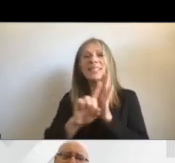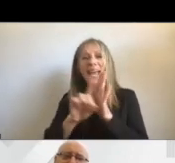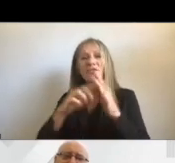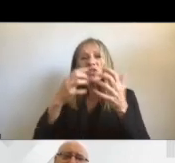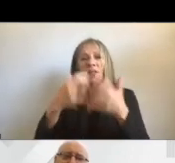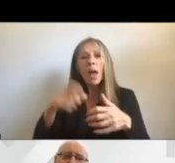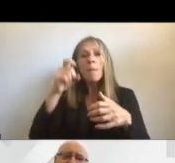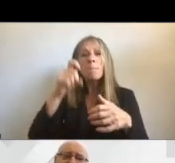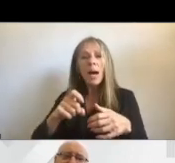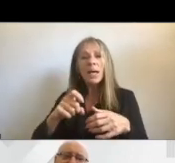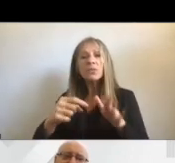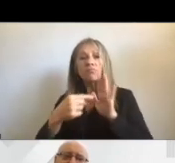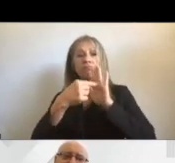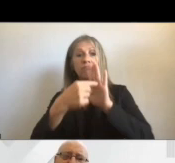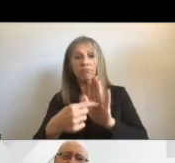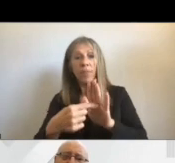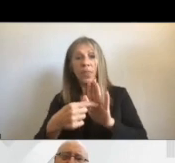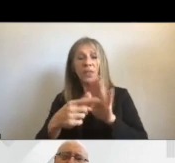pedestrian.